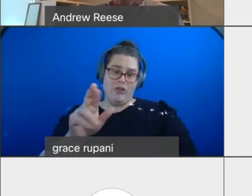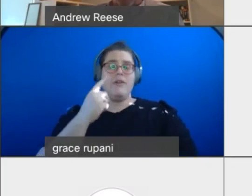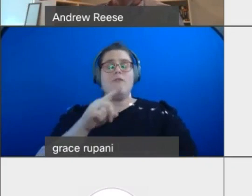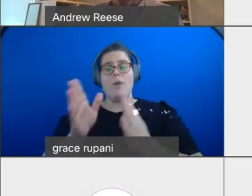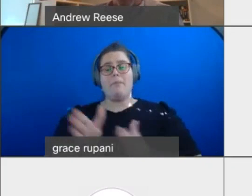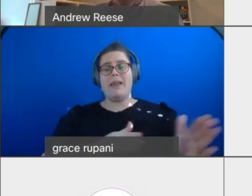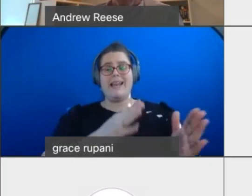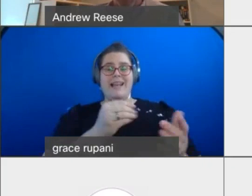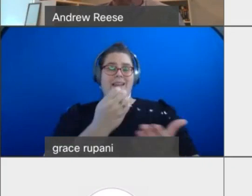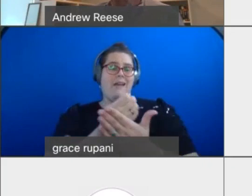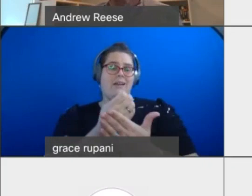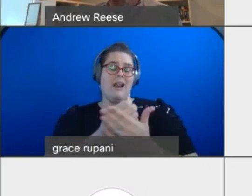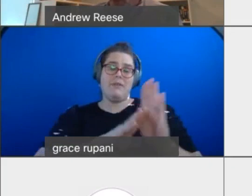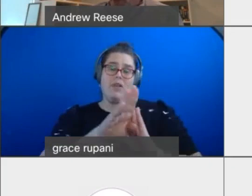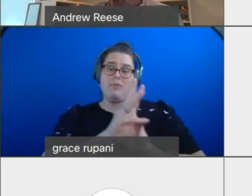Economic Development's website.